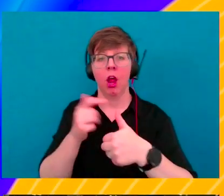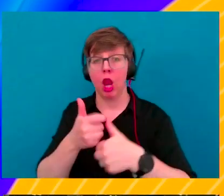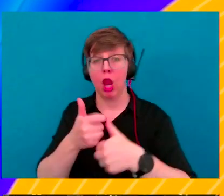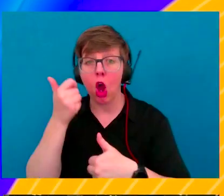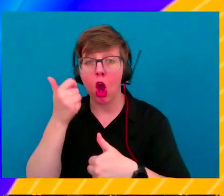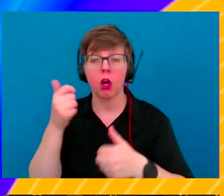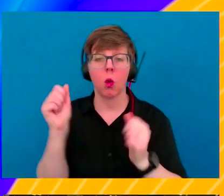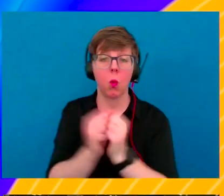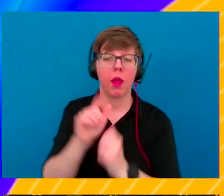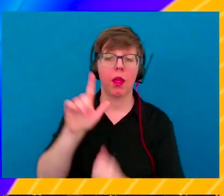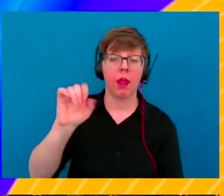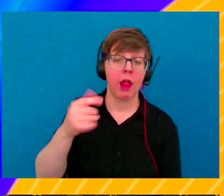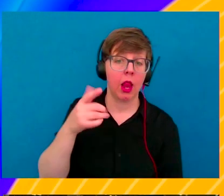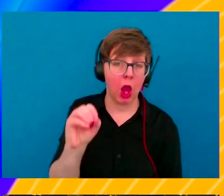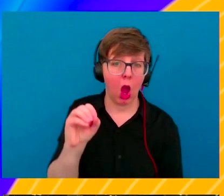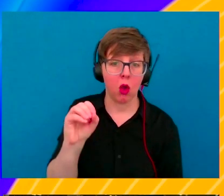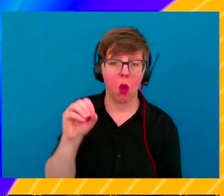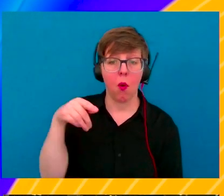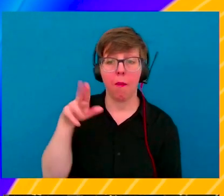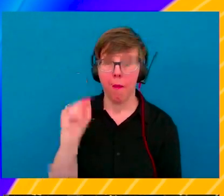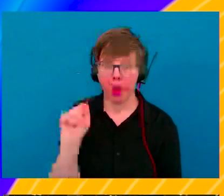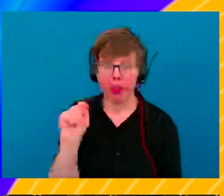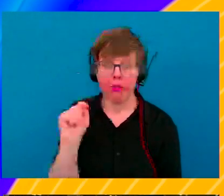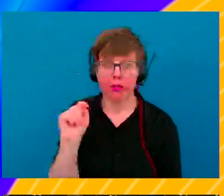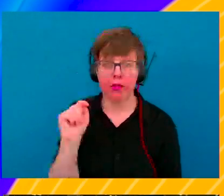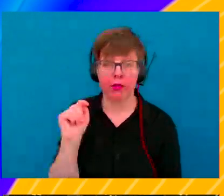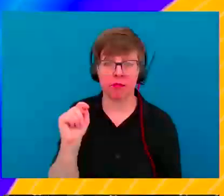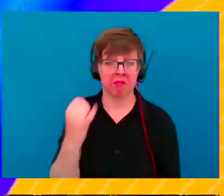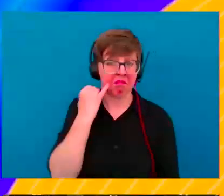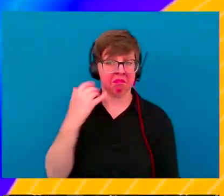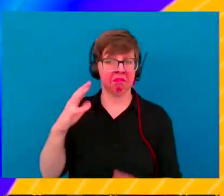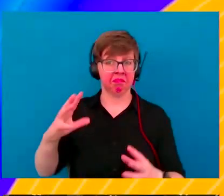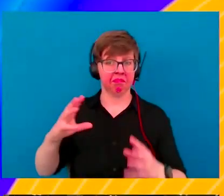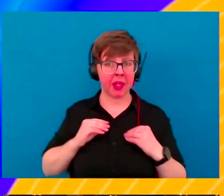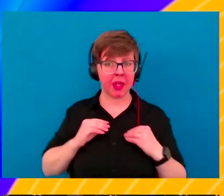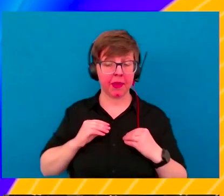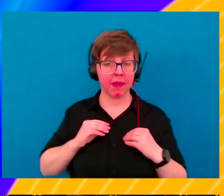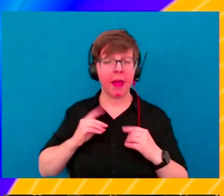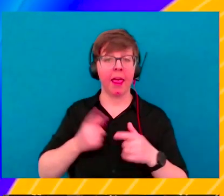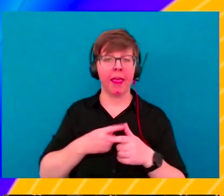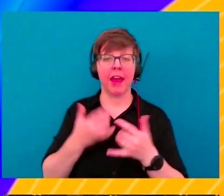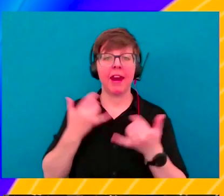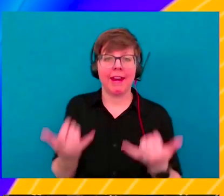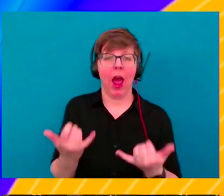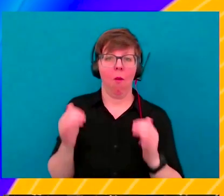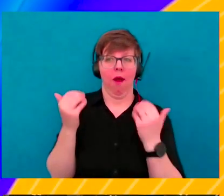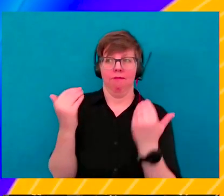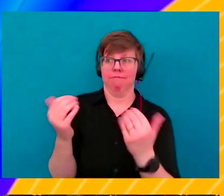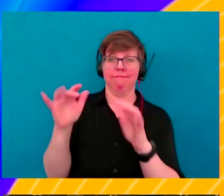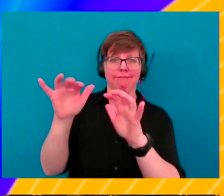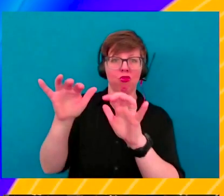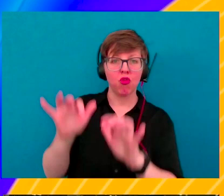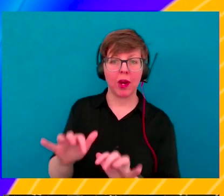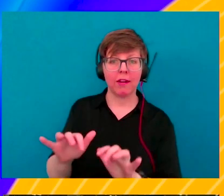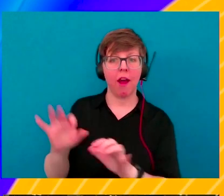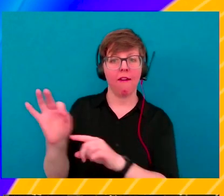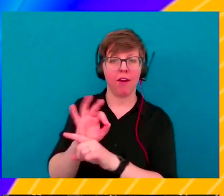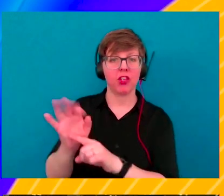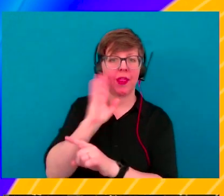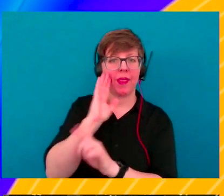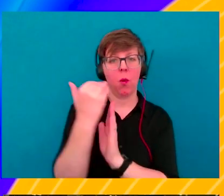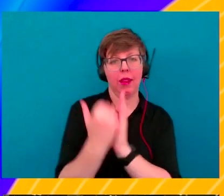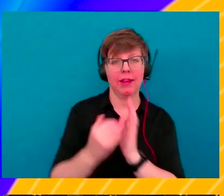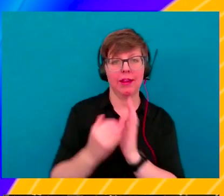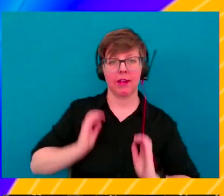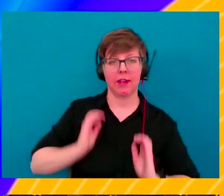output. This one looks fine. So if I accept that, I've now written basically a function that looks like it's going to list customers from all.